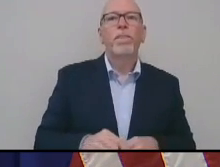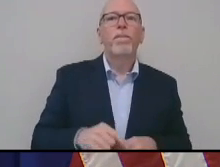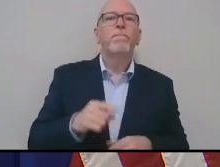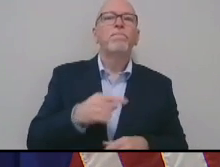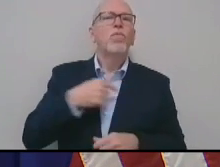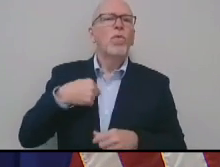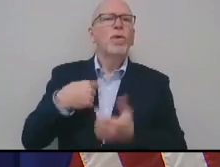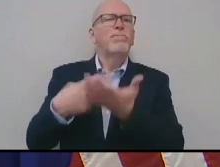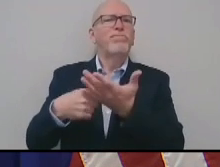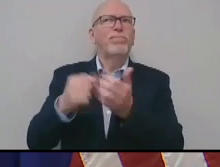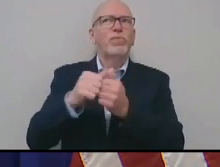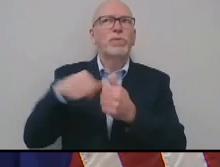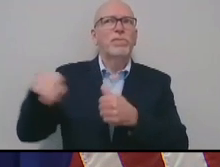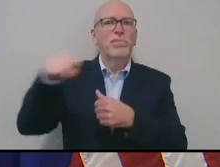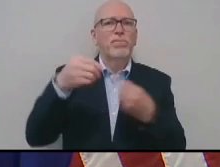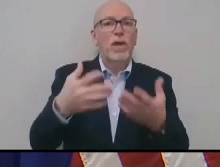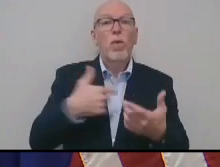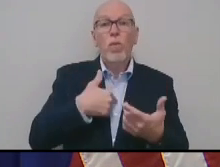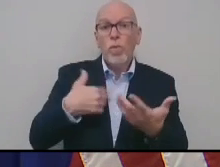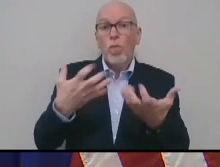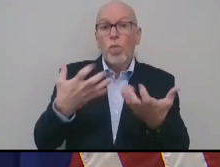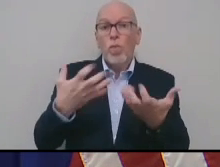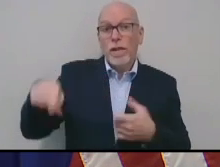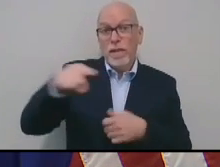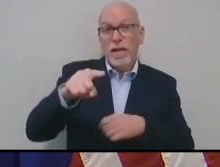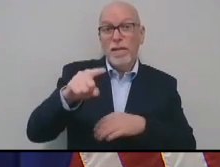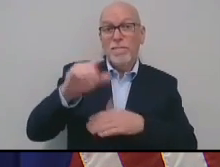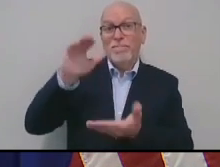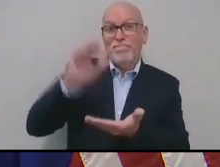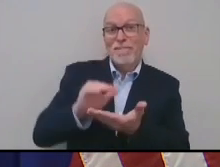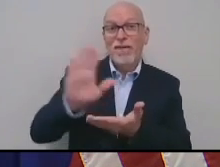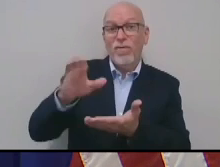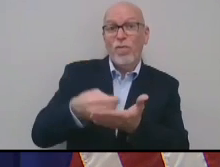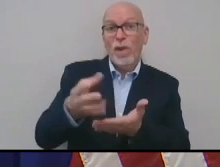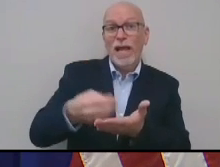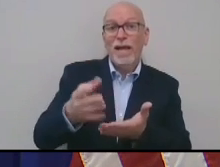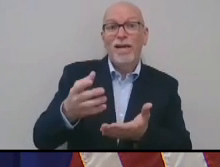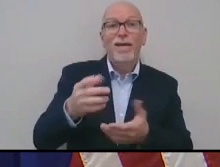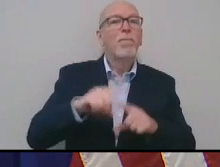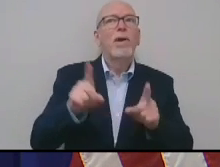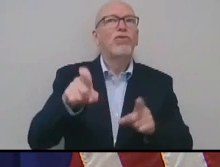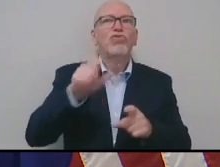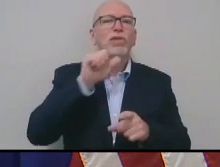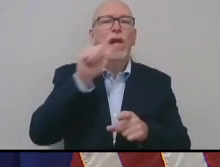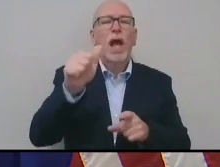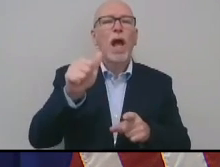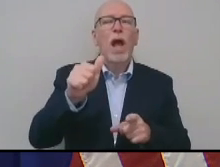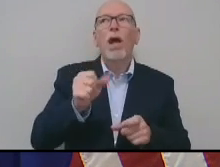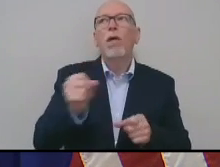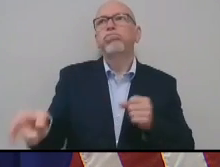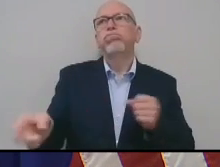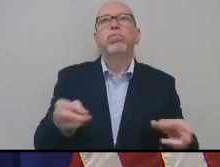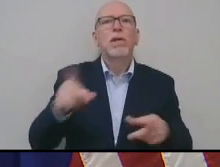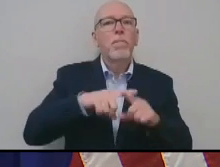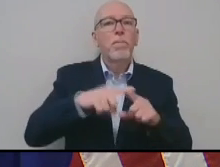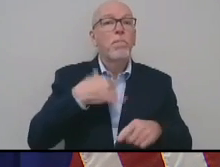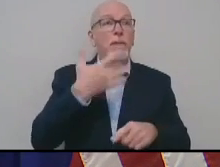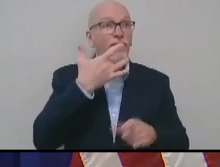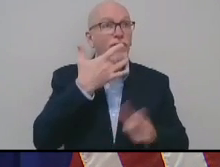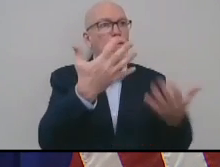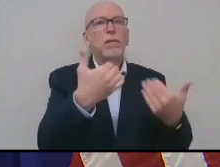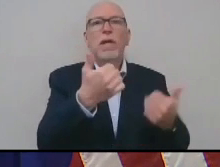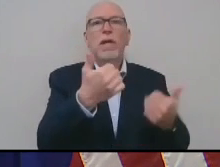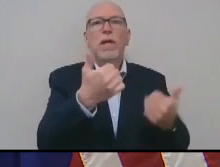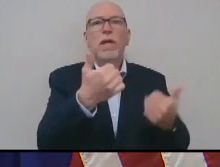providers that while we want them to minimize wastage, they should not do so at the expense of getting a shot in the arm of someone who wants